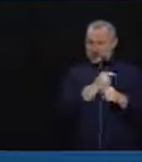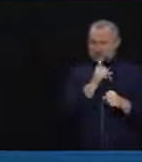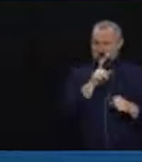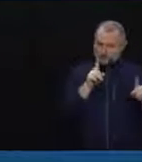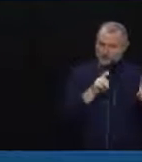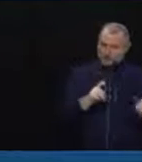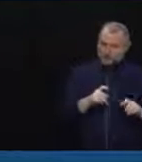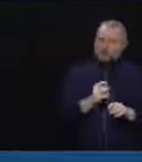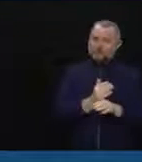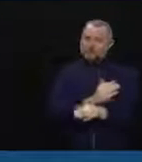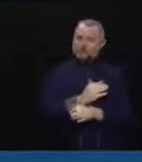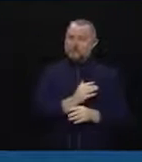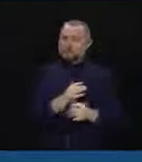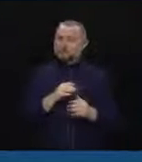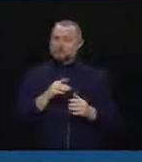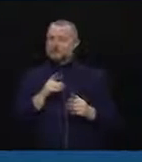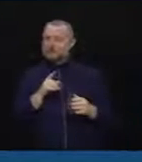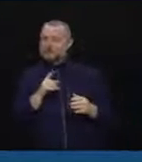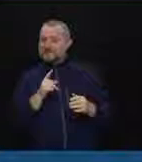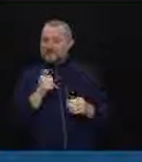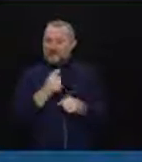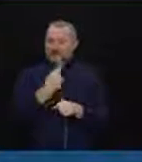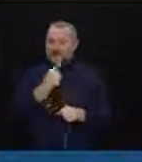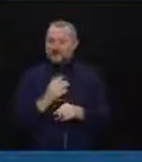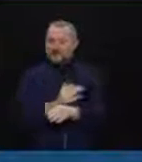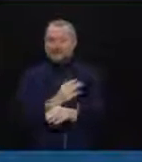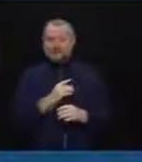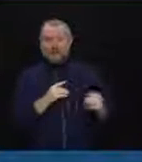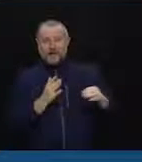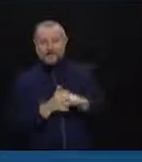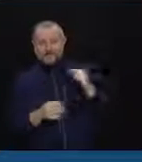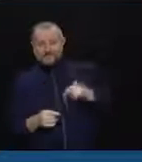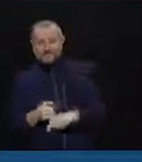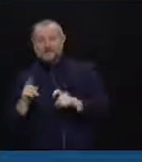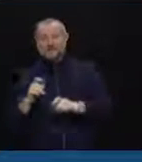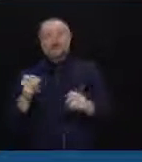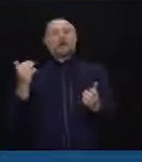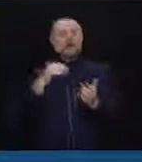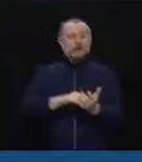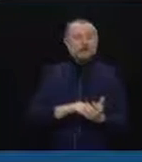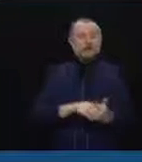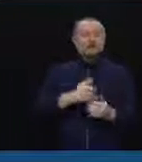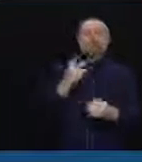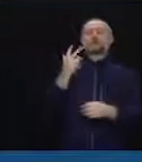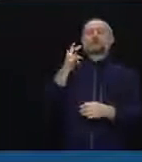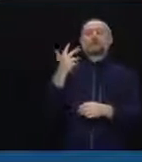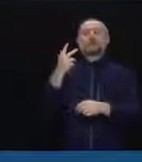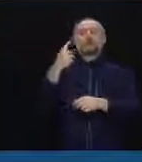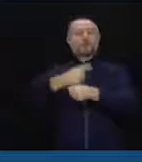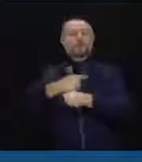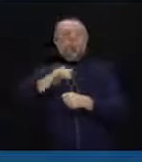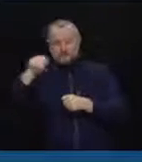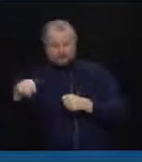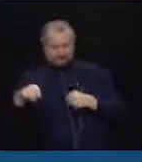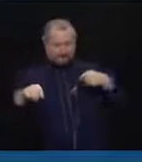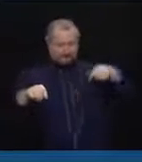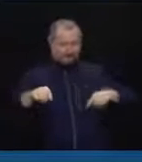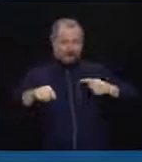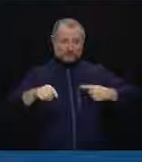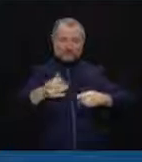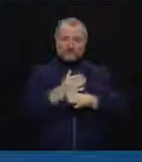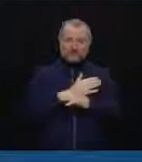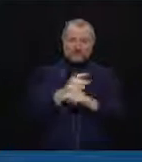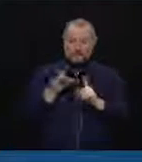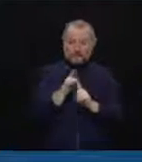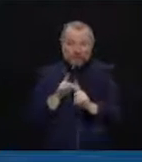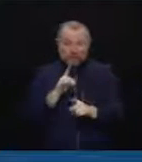day after they come back, and again 3 days later. And let the school know if your child tests positive, keep